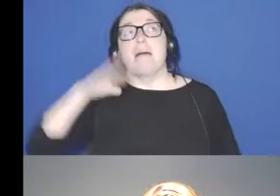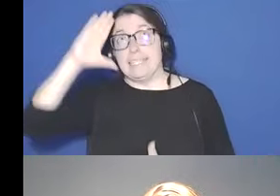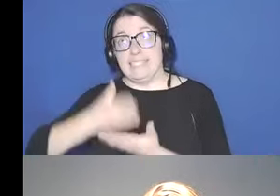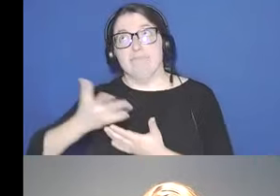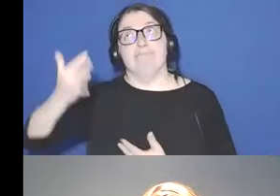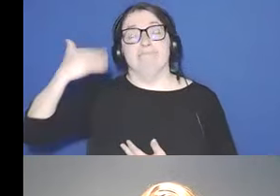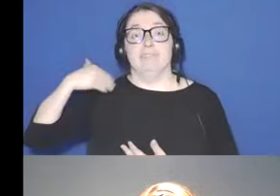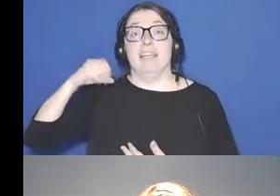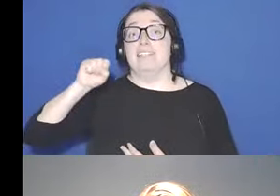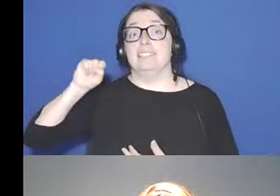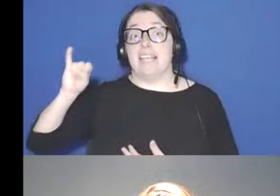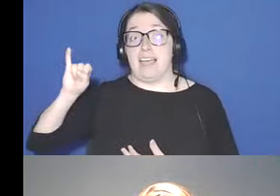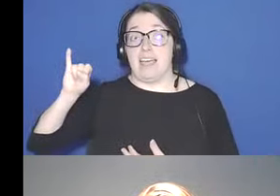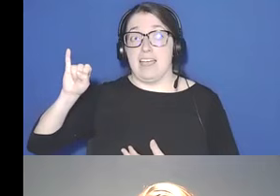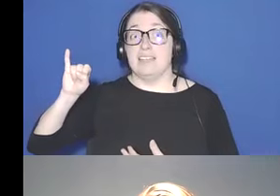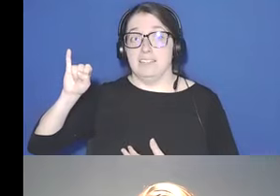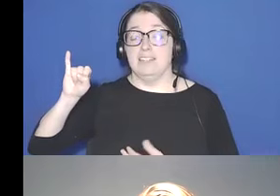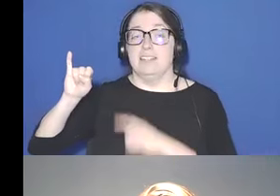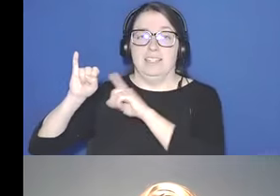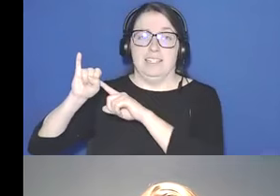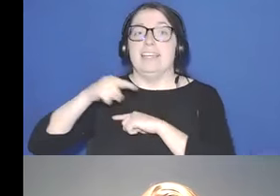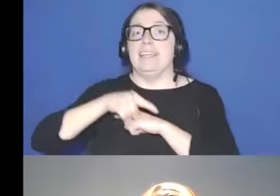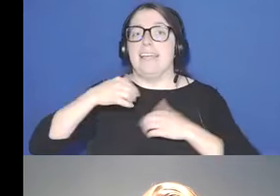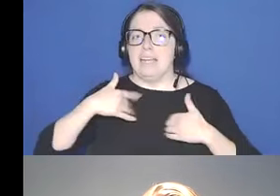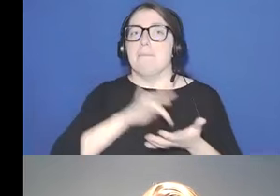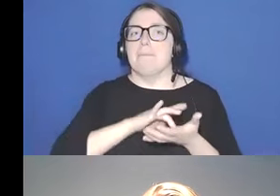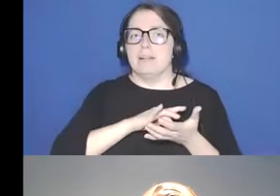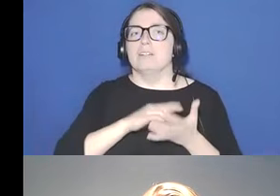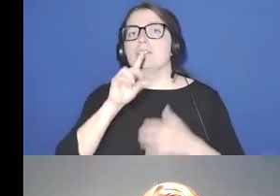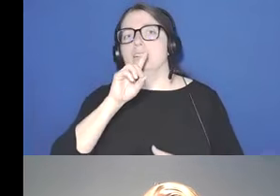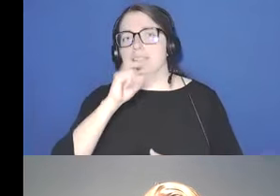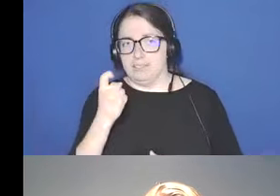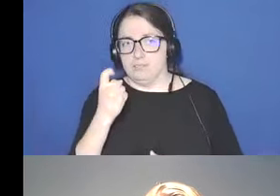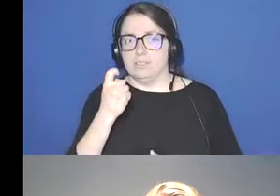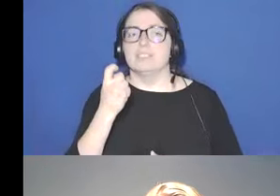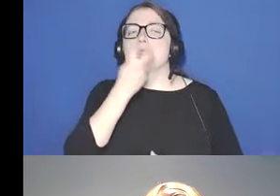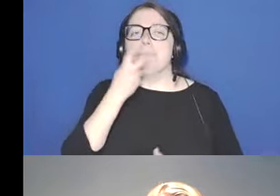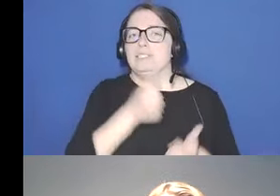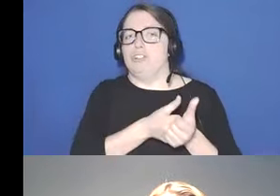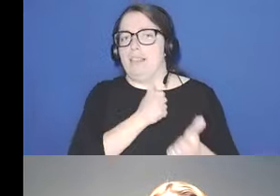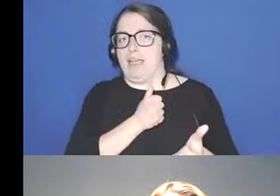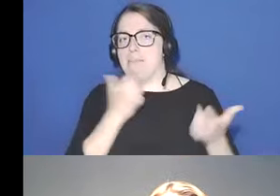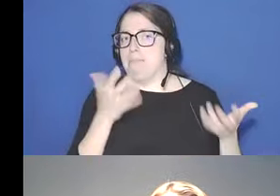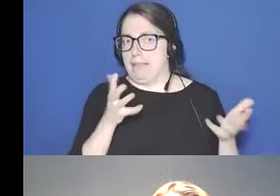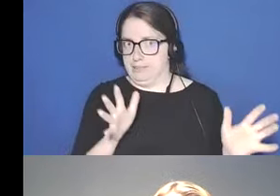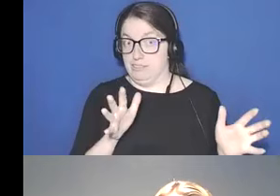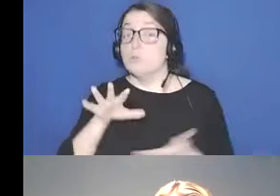he only had the speech delay medical diagnosis. He was diagnosed through the school at the same time through